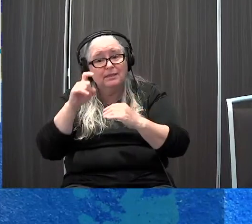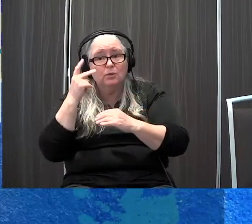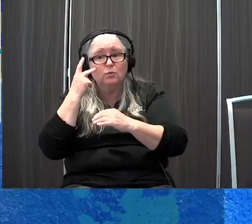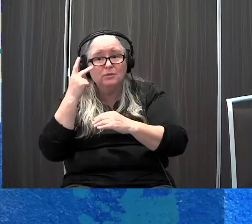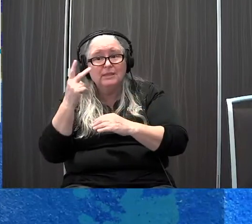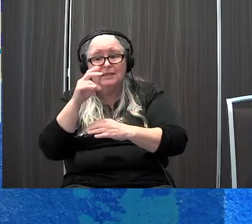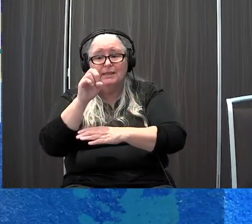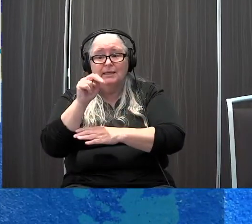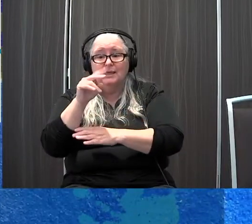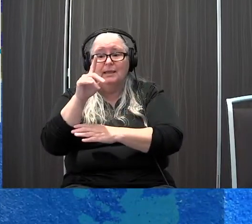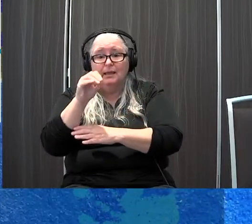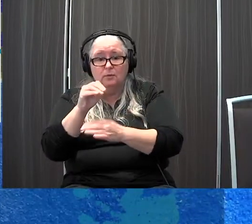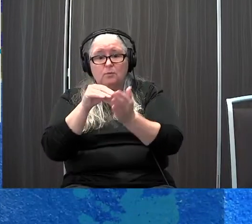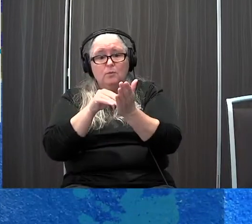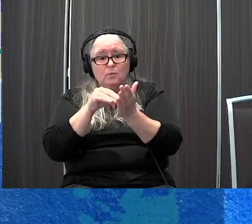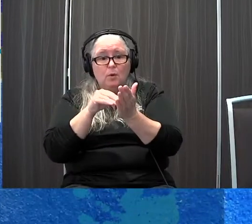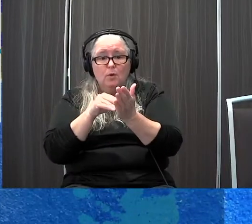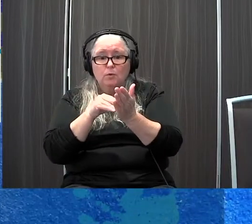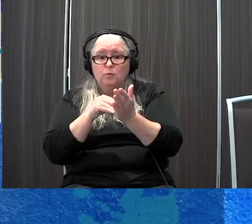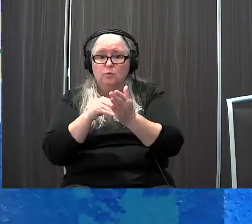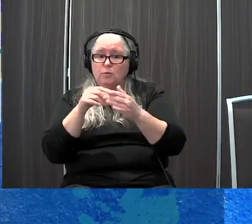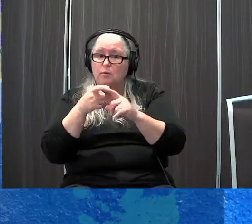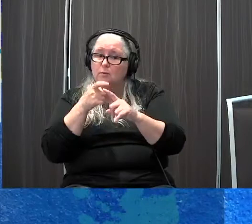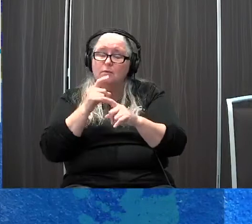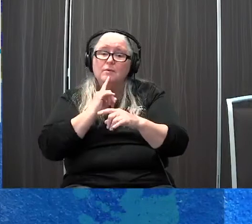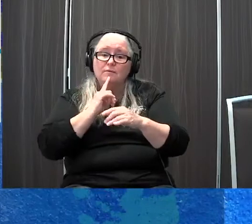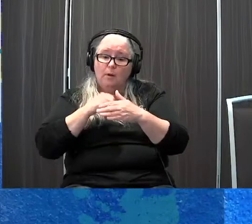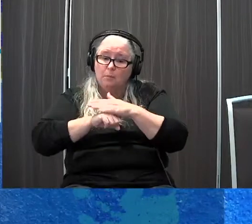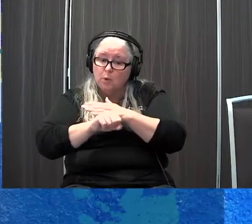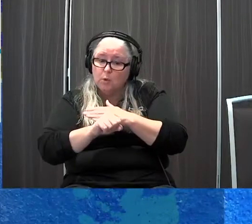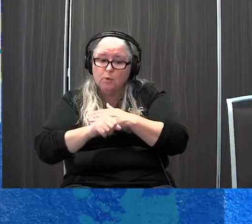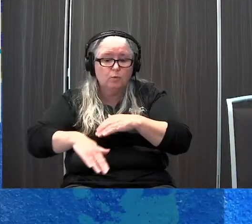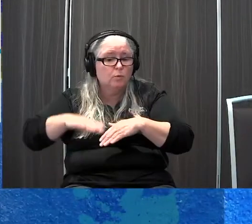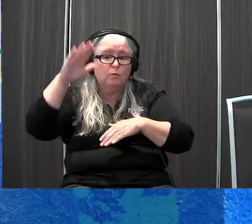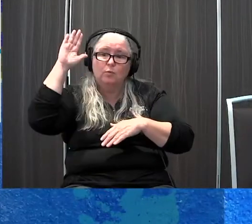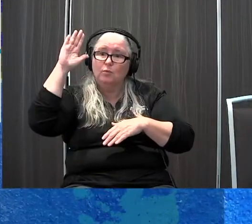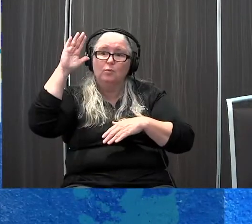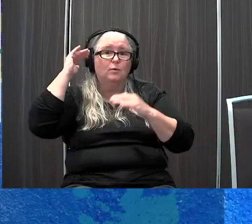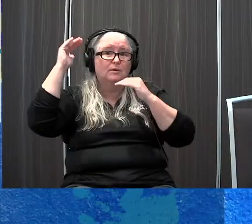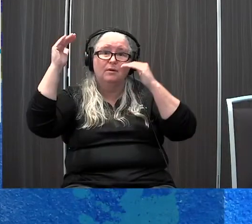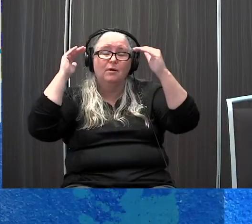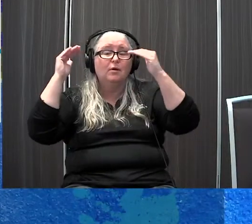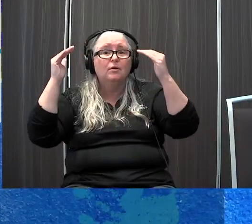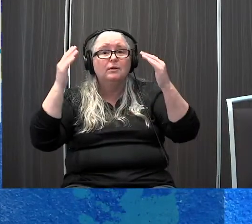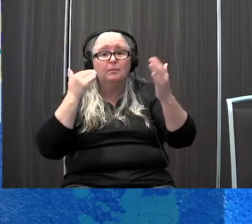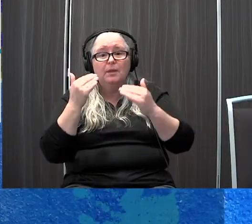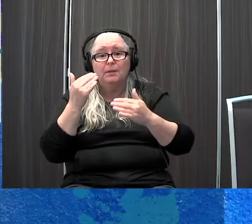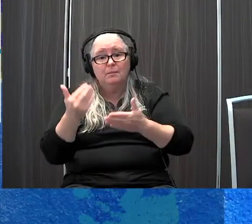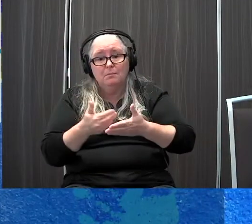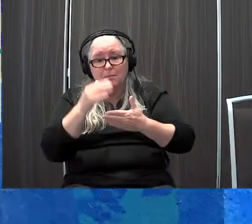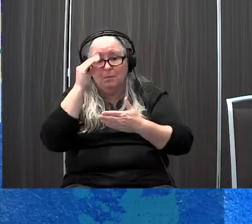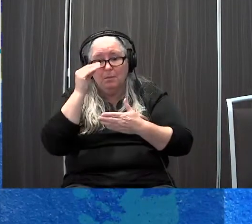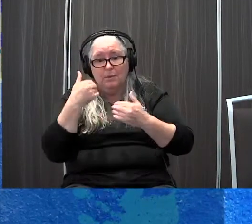endocrinologist all through the lifespan from birth through adulthood. So at birth, baby boys may have a micro or